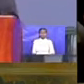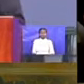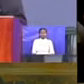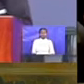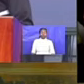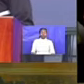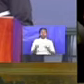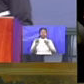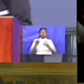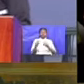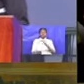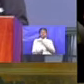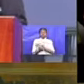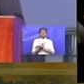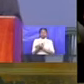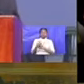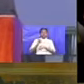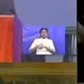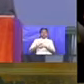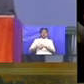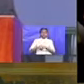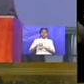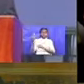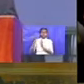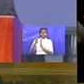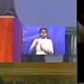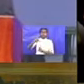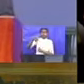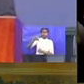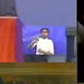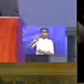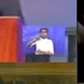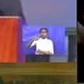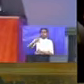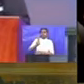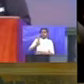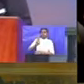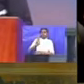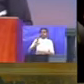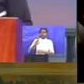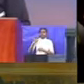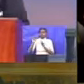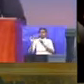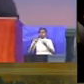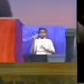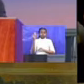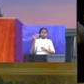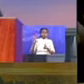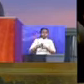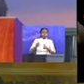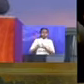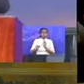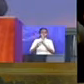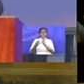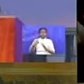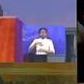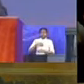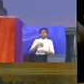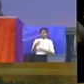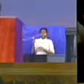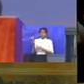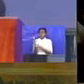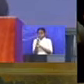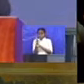This morning, when Pastor Porju was ministering and he dealt with some things, the video he showed us at the end just started